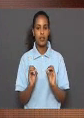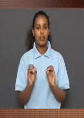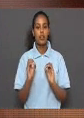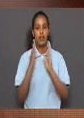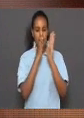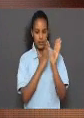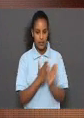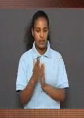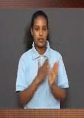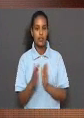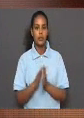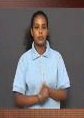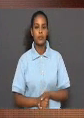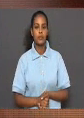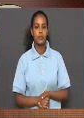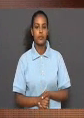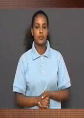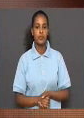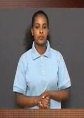Students, let's get ready.